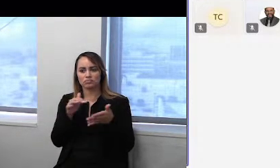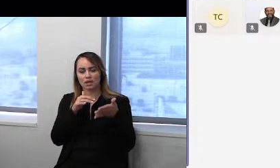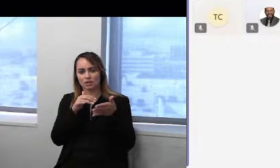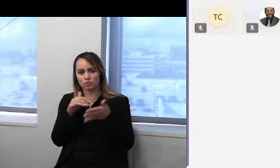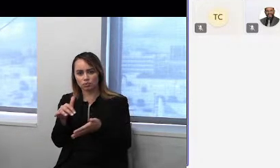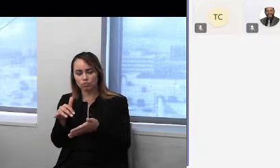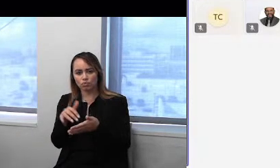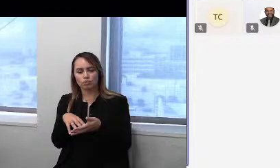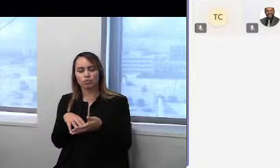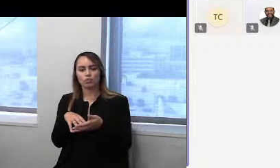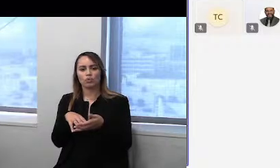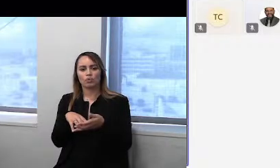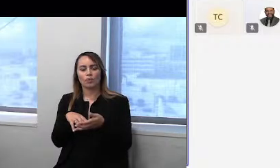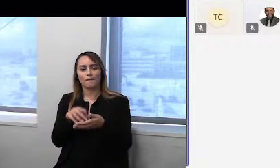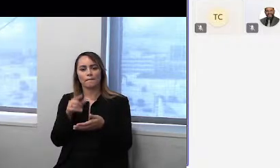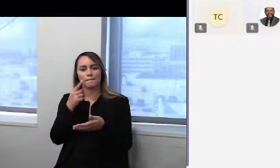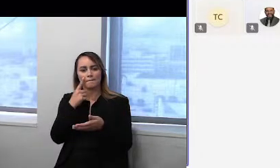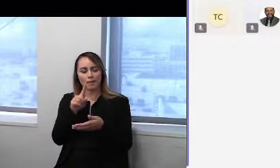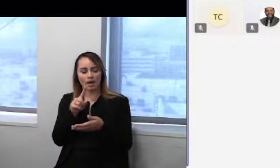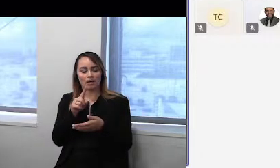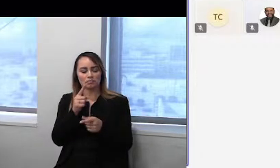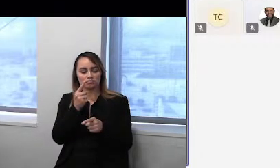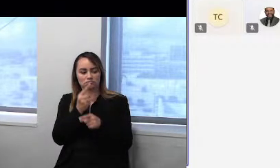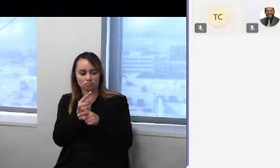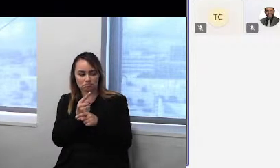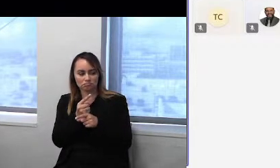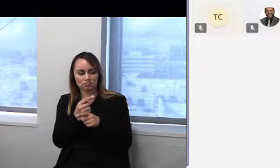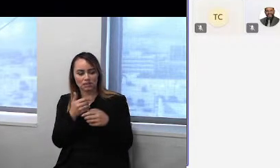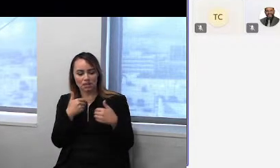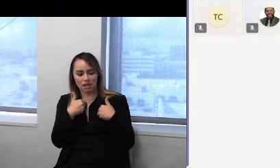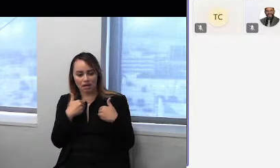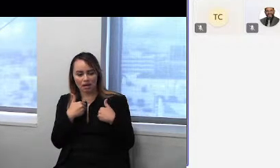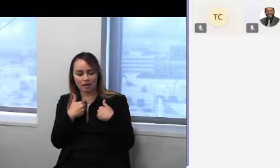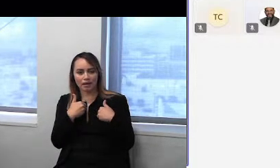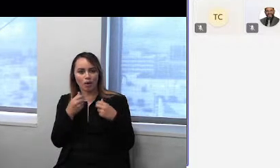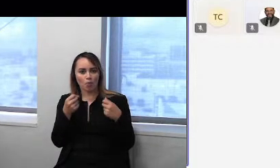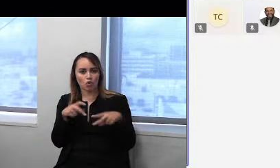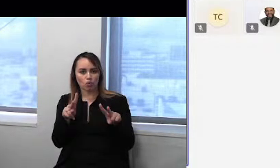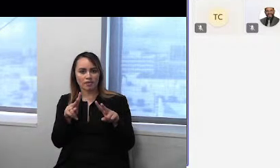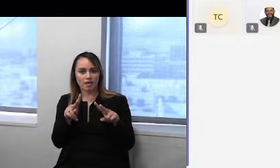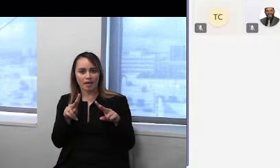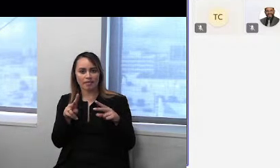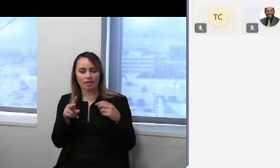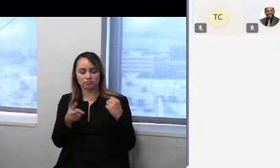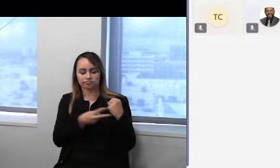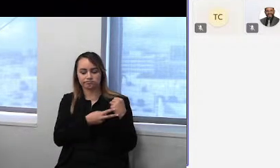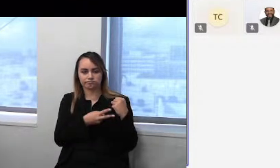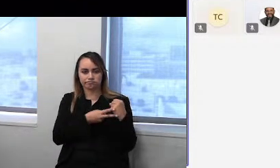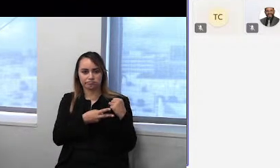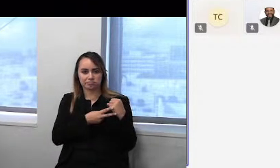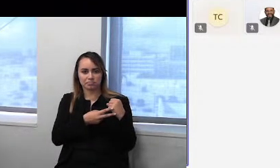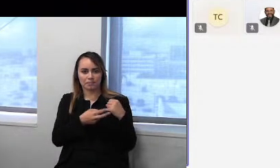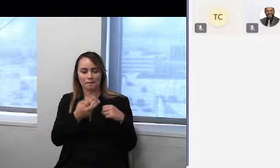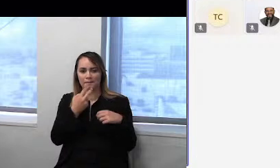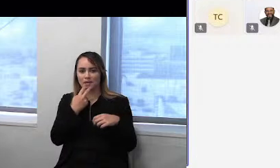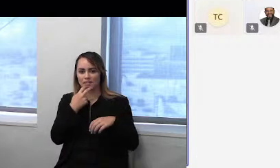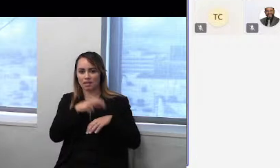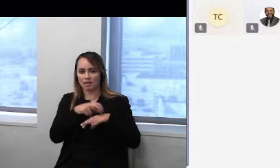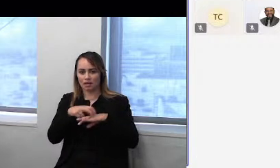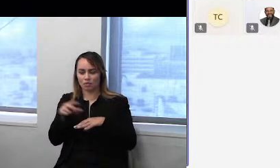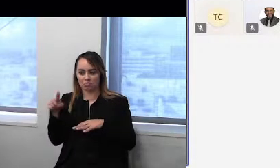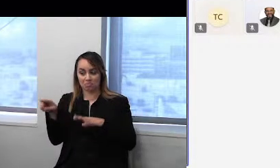storage opportunities for like on the transmission side. Is there an expectation, like in your group or in